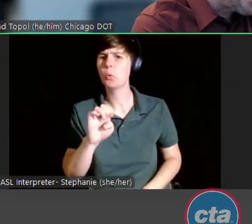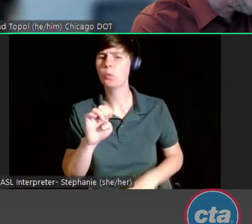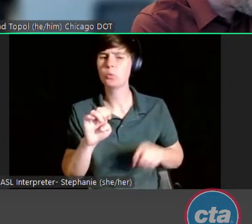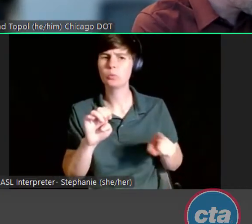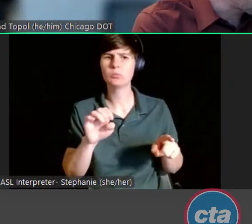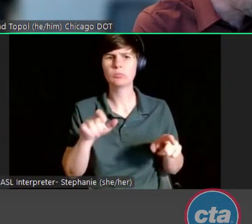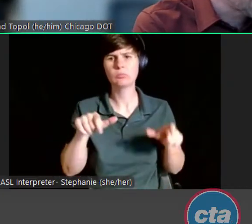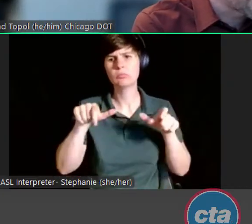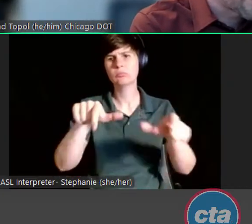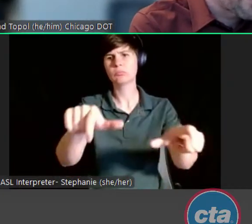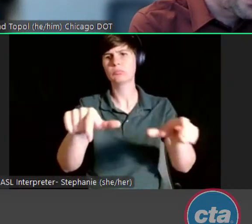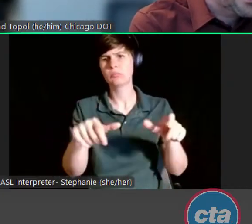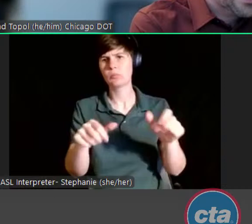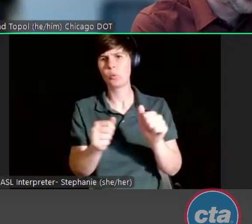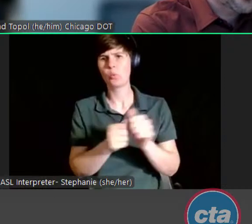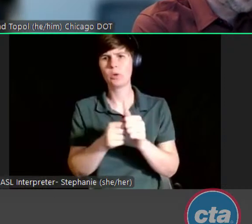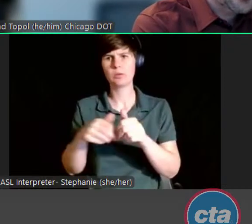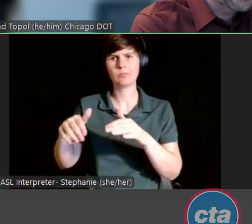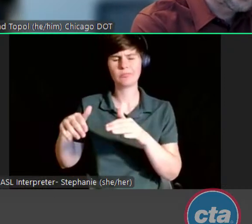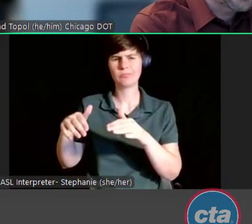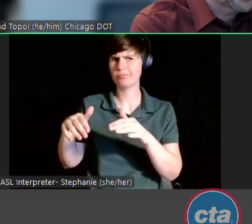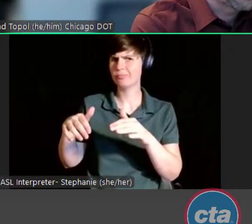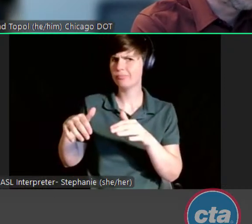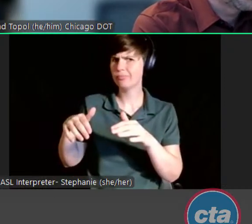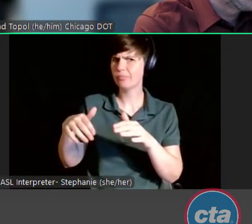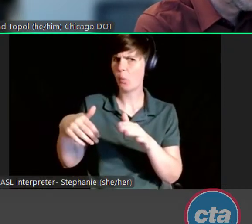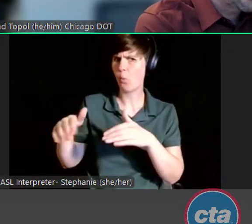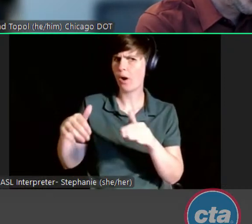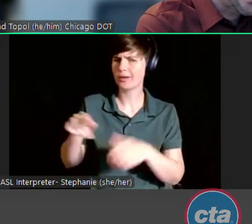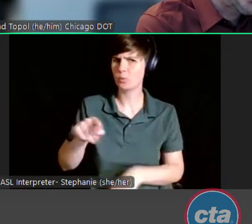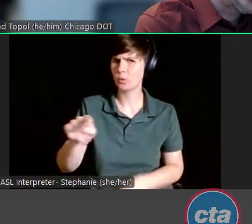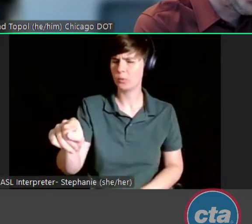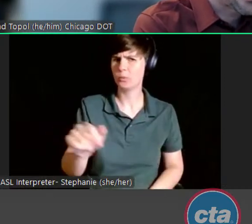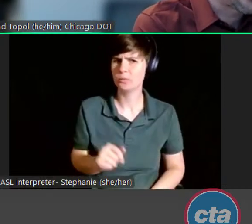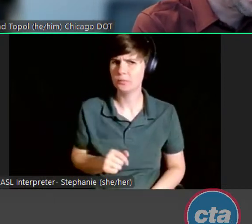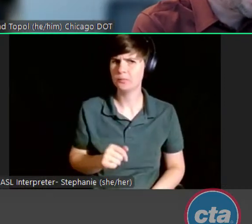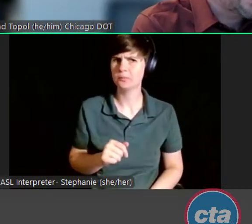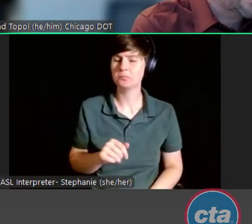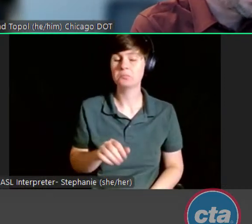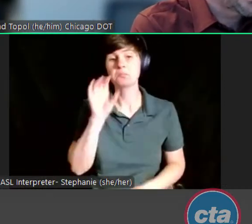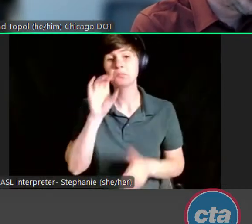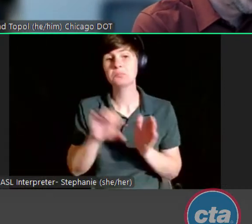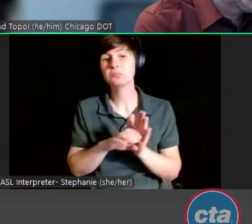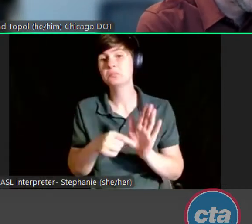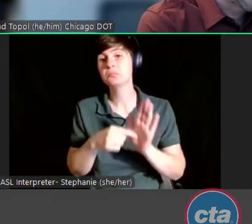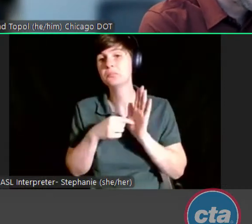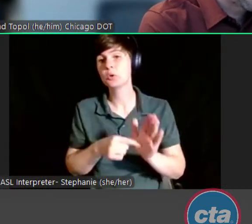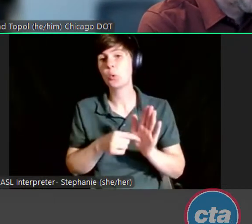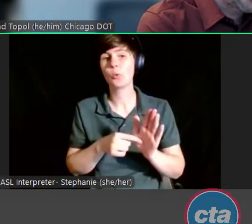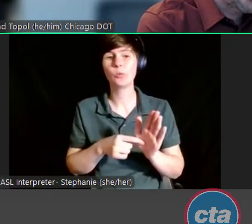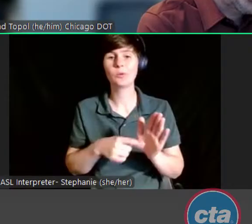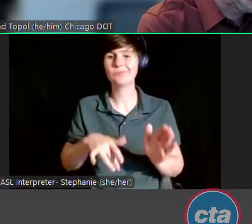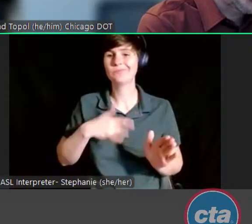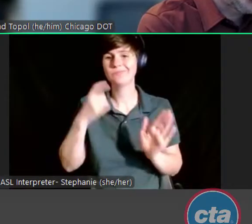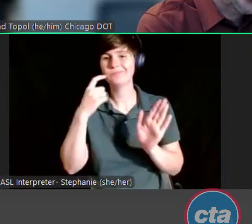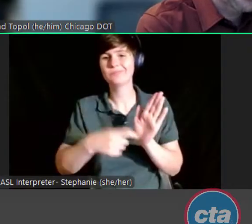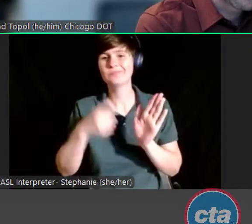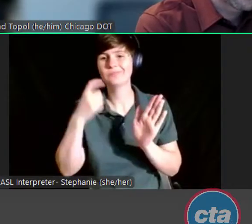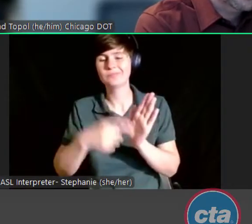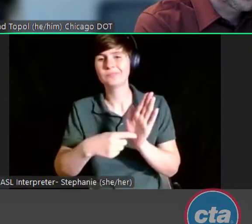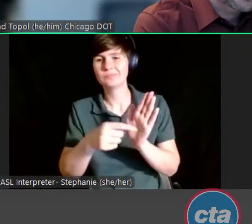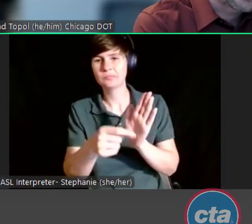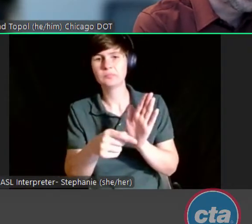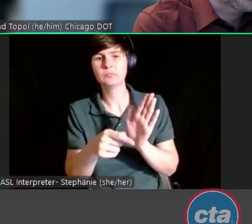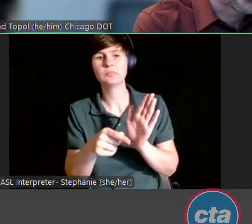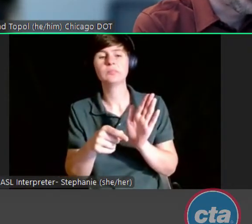pedestrian access route. So some of the examples we have pictures here show these tactile directional indicators and kind of show some of these standards that we're